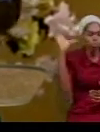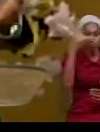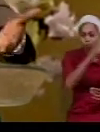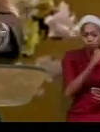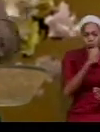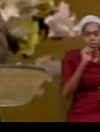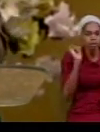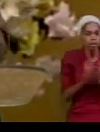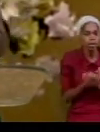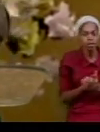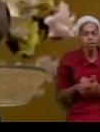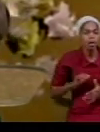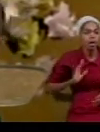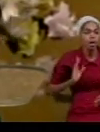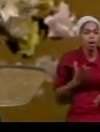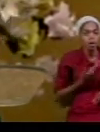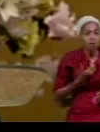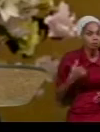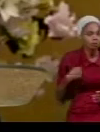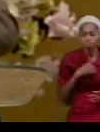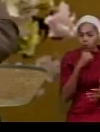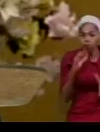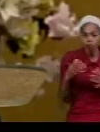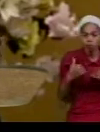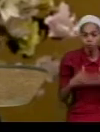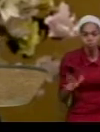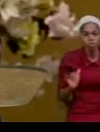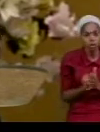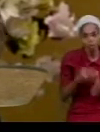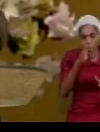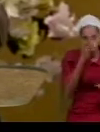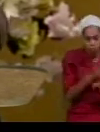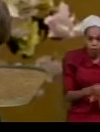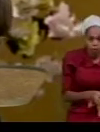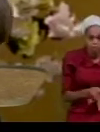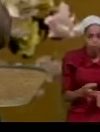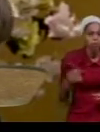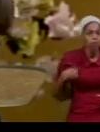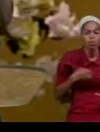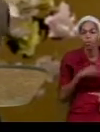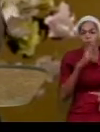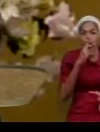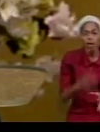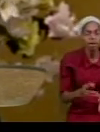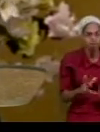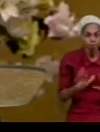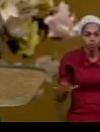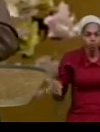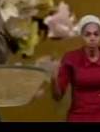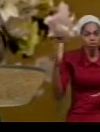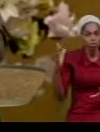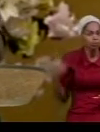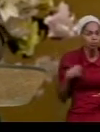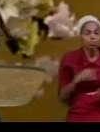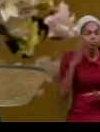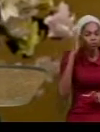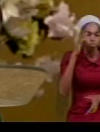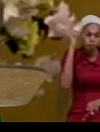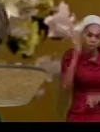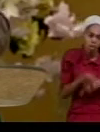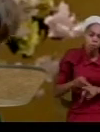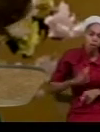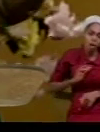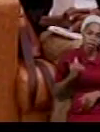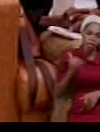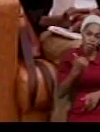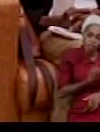are the workmen. We are the vessels in the hand of God. We must keep our vessel clean. We must